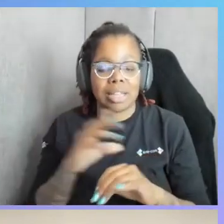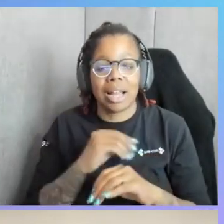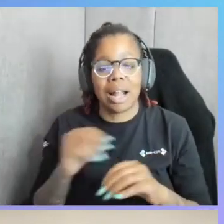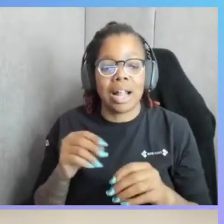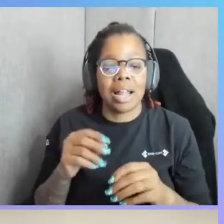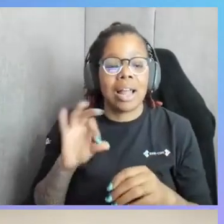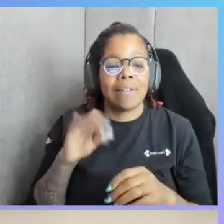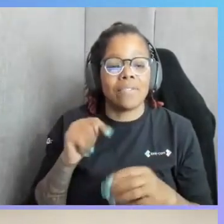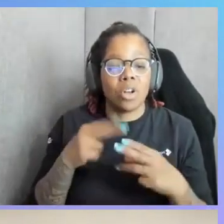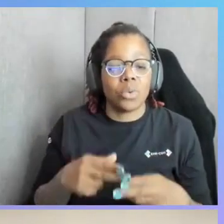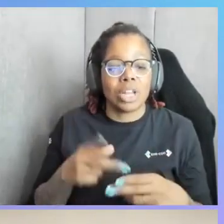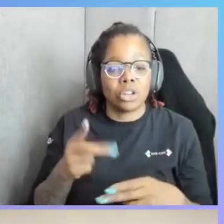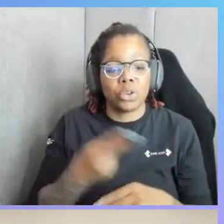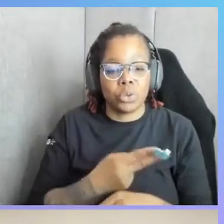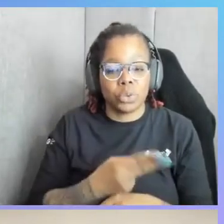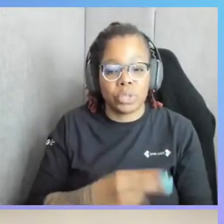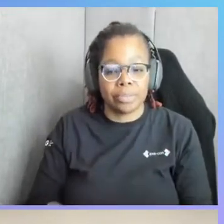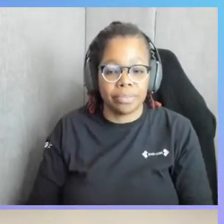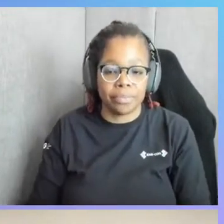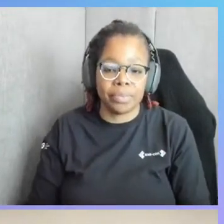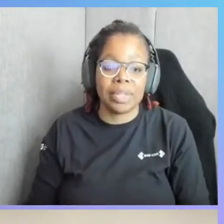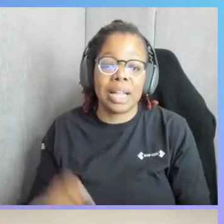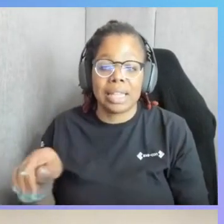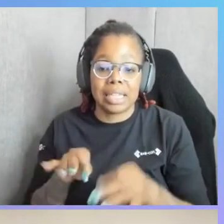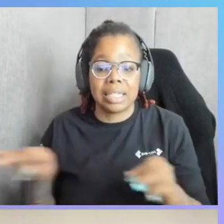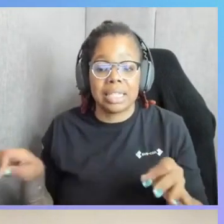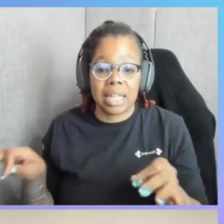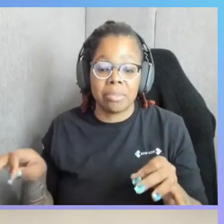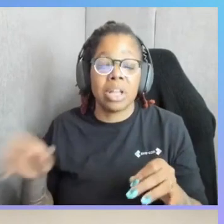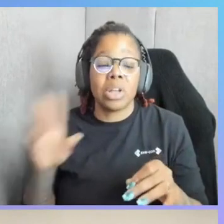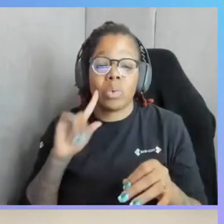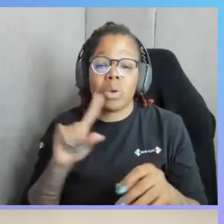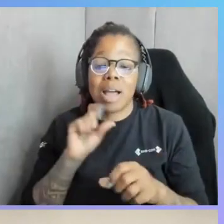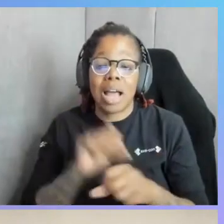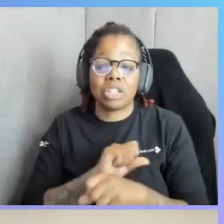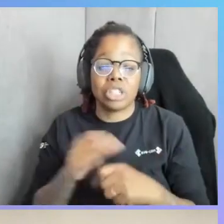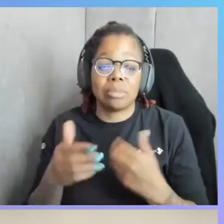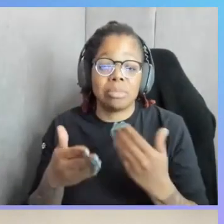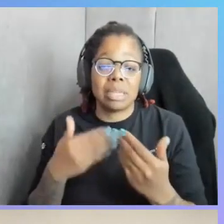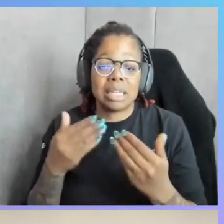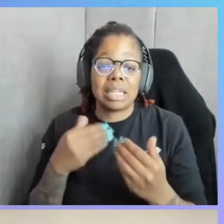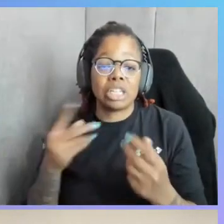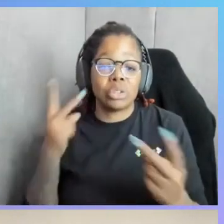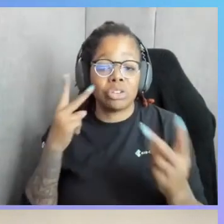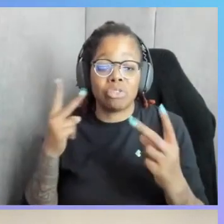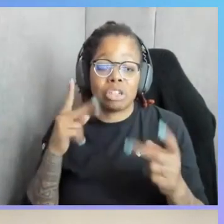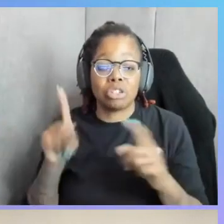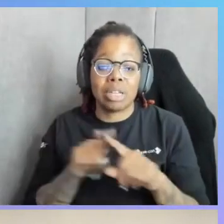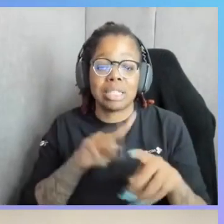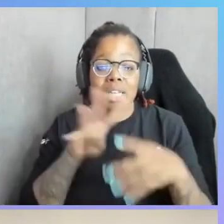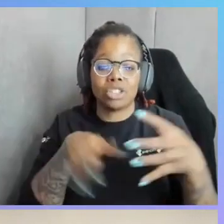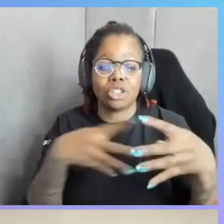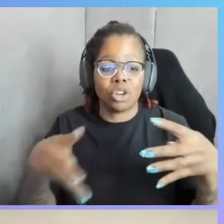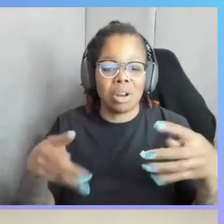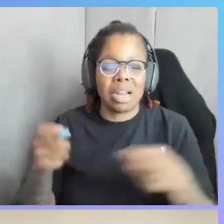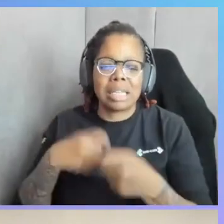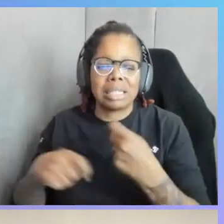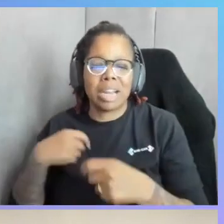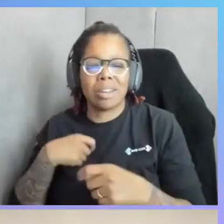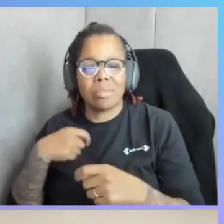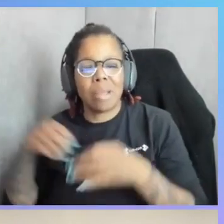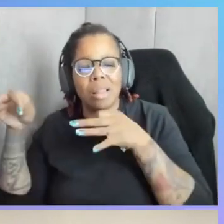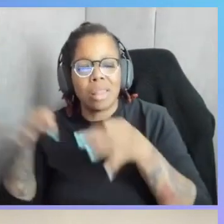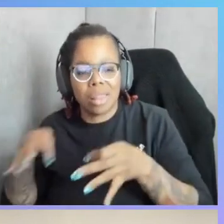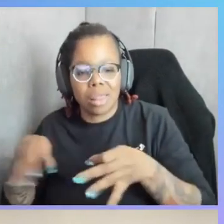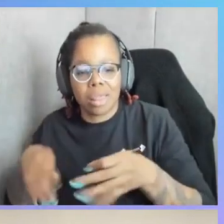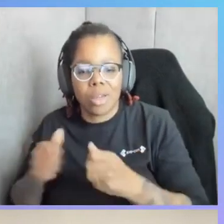you are using. This statement is going to actually be easier to visualize as a chart rather than me trying to describe with